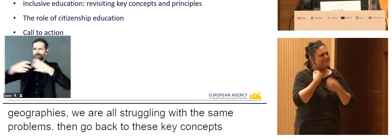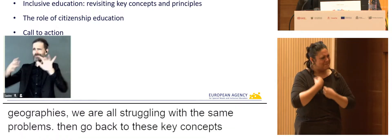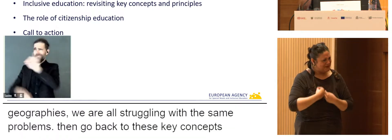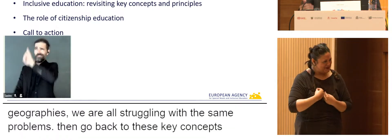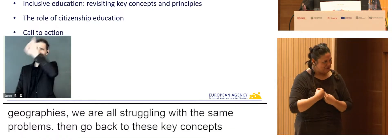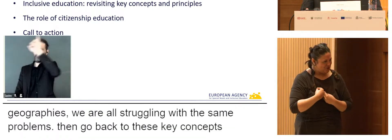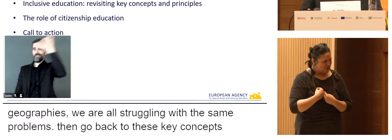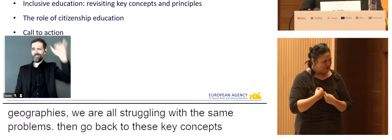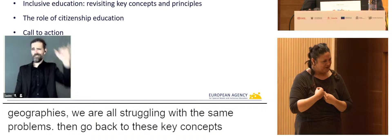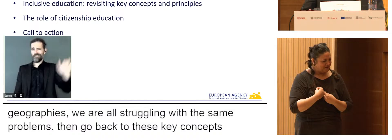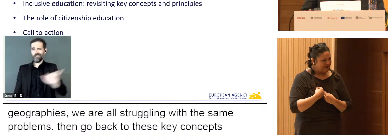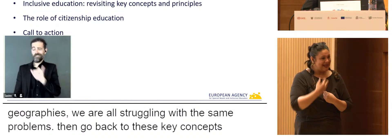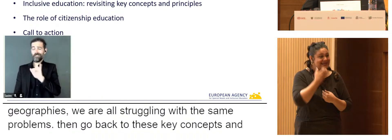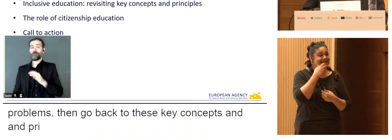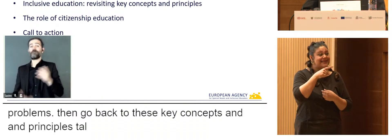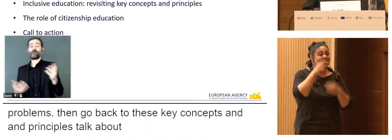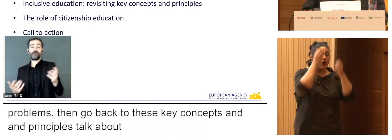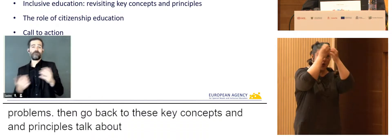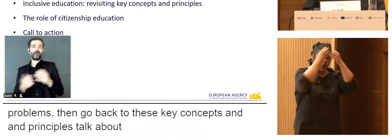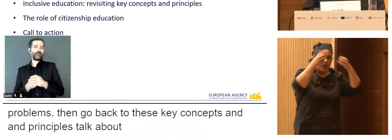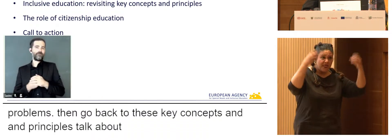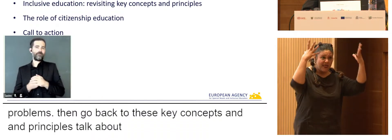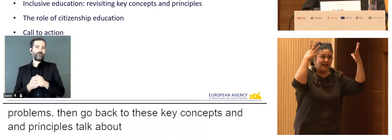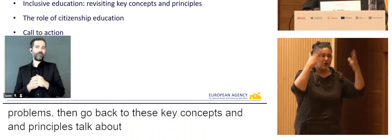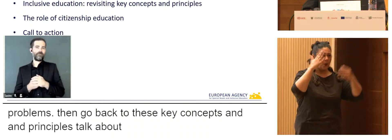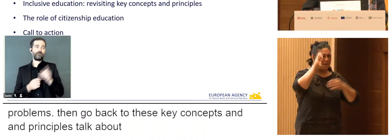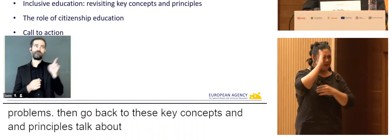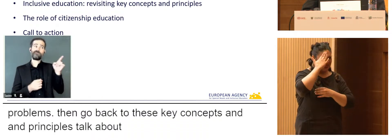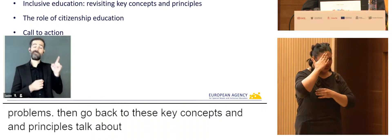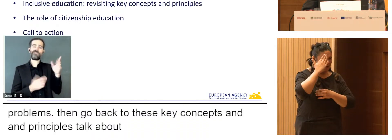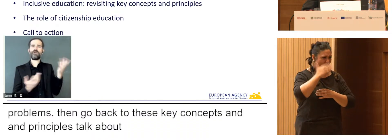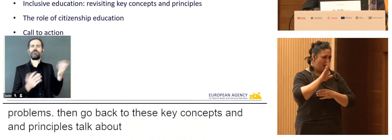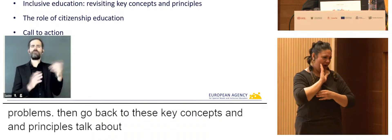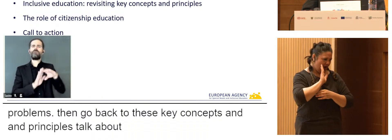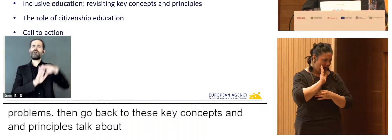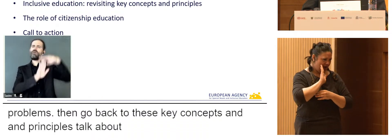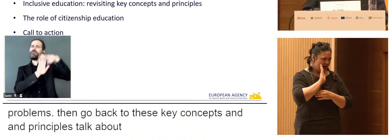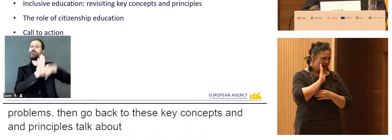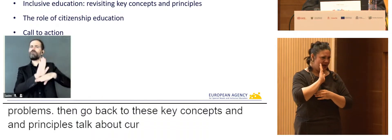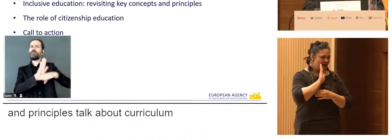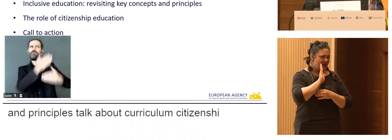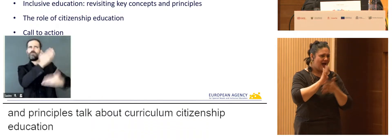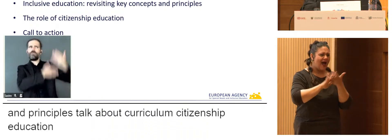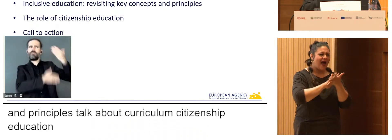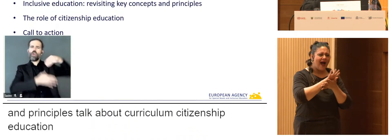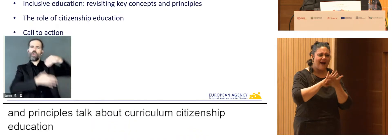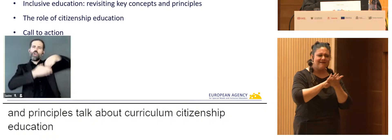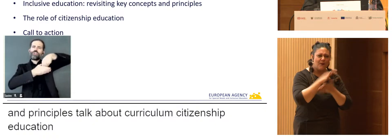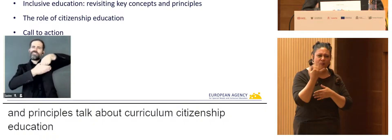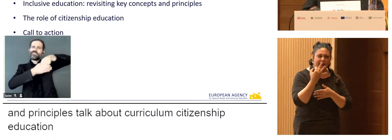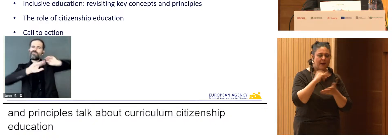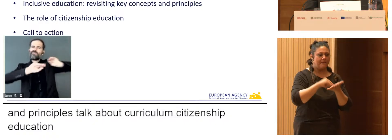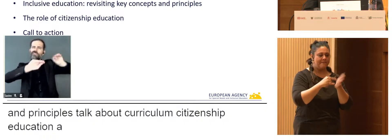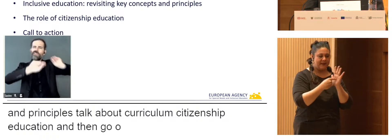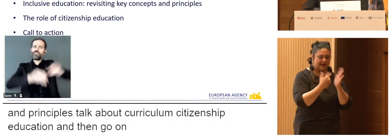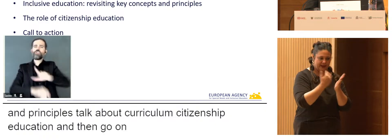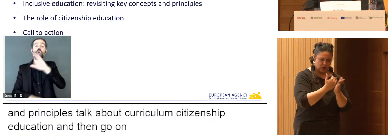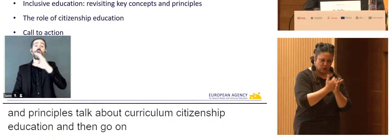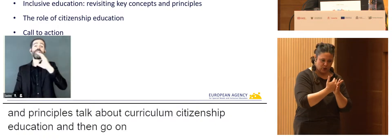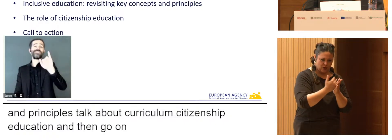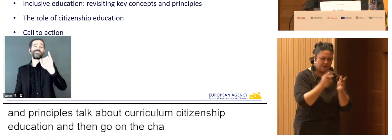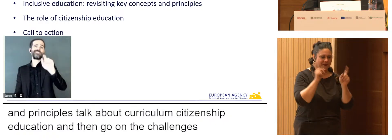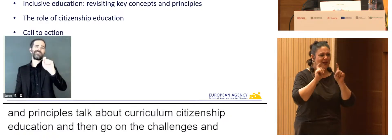principles, talk about curriculum, citizenship education, and then go on the challenges